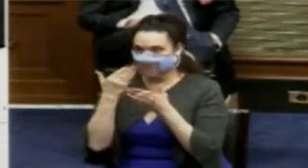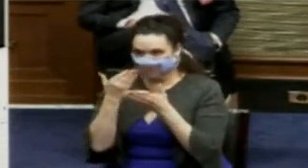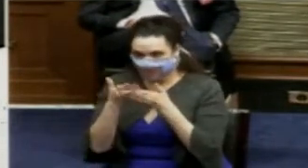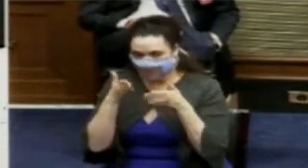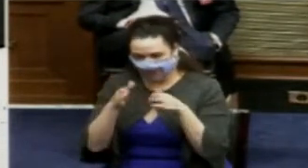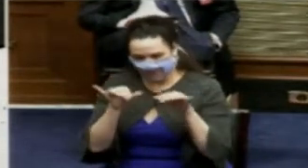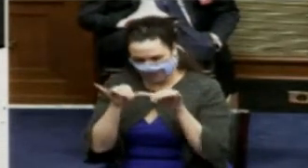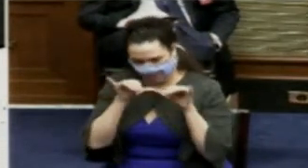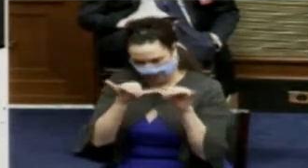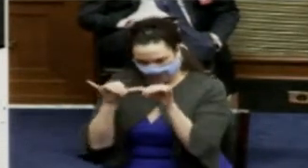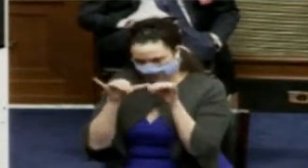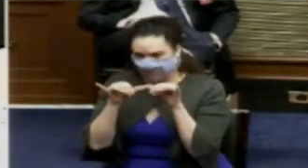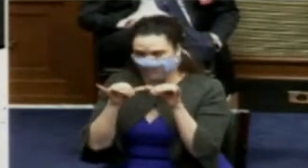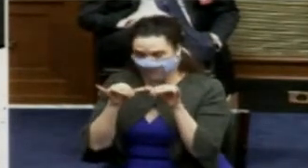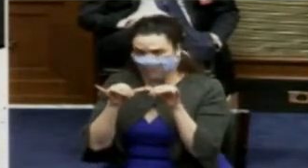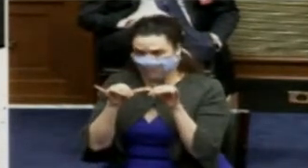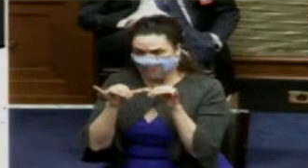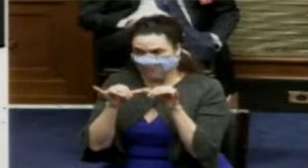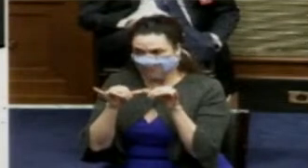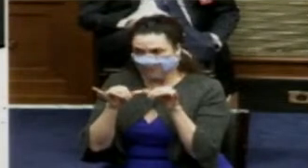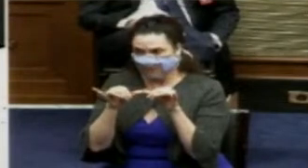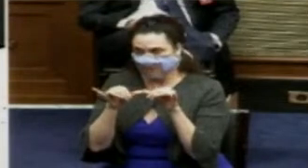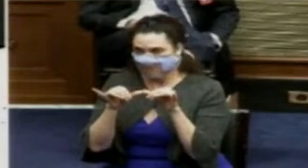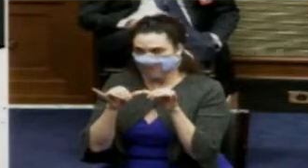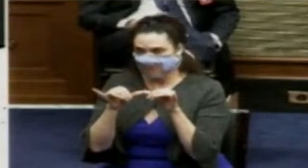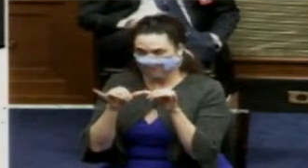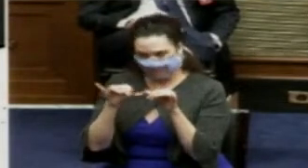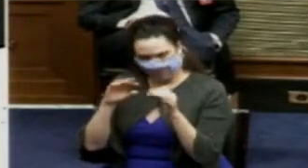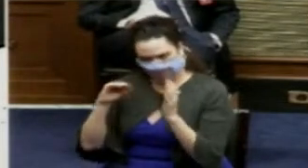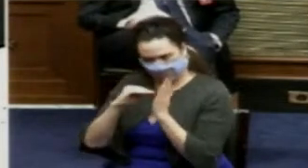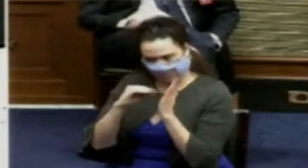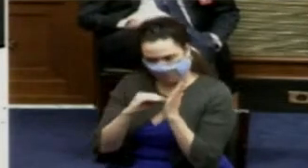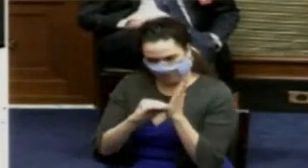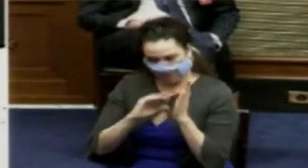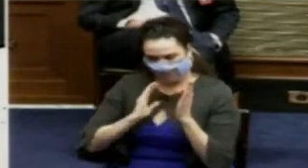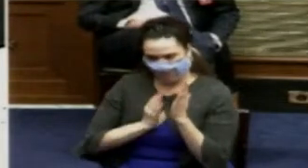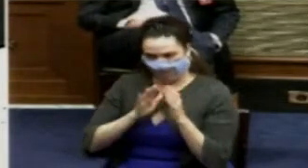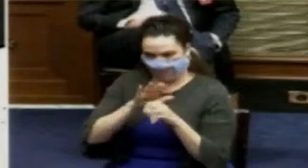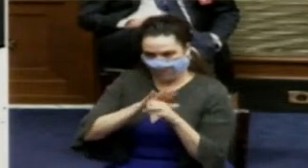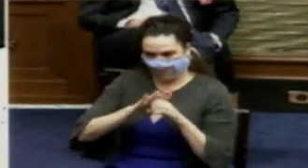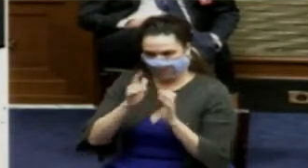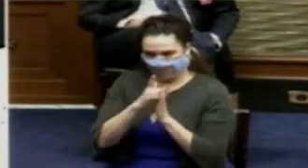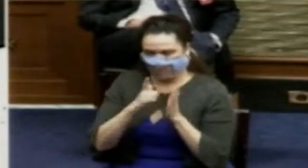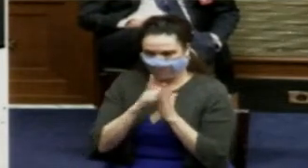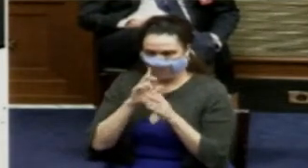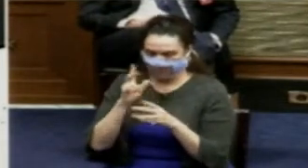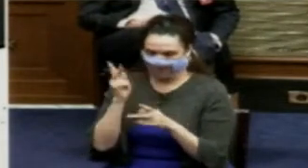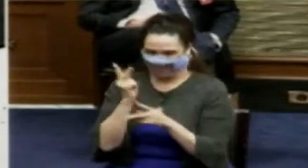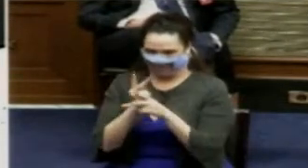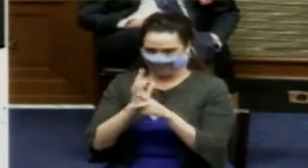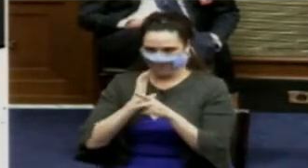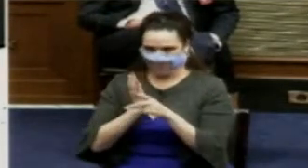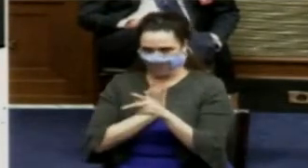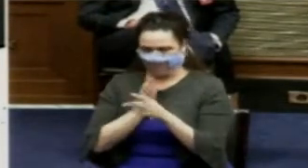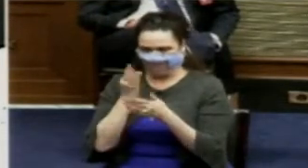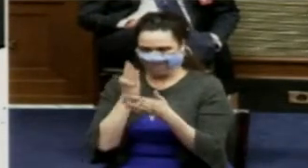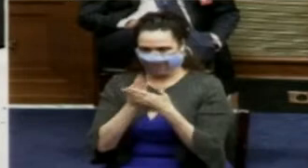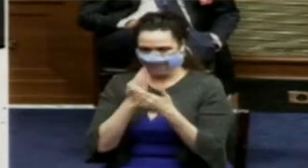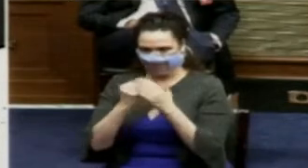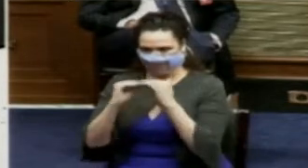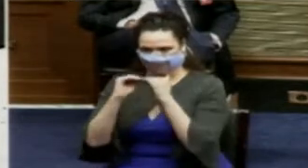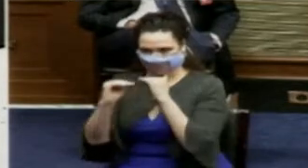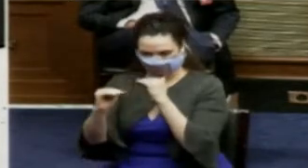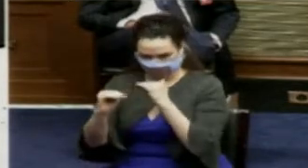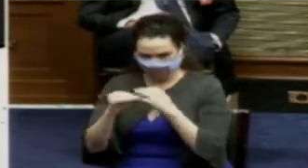ourselves that are in our local law that will help us maintain those healthy finances.